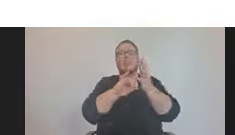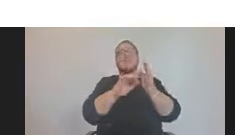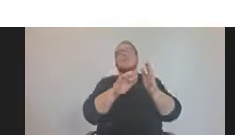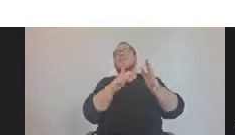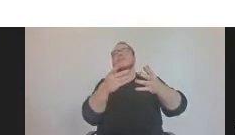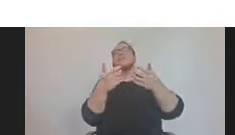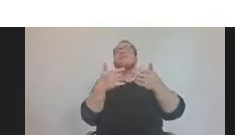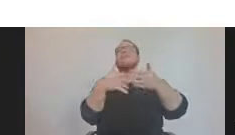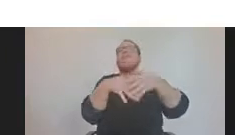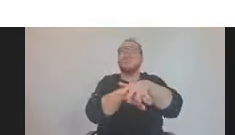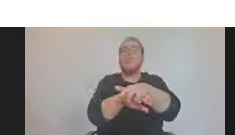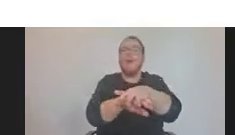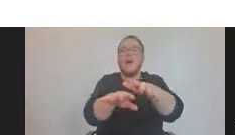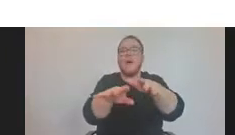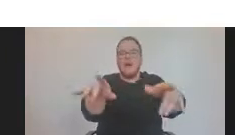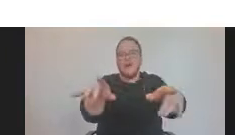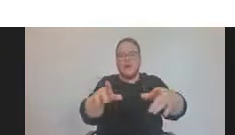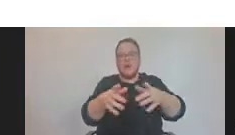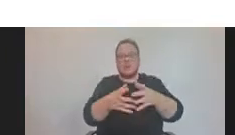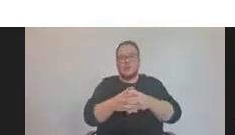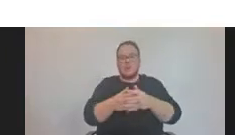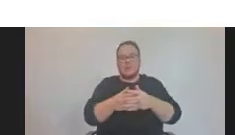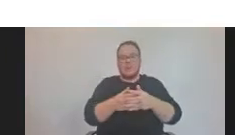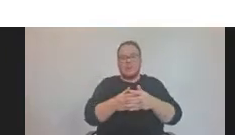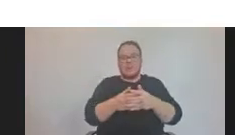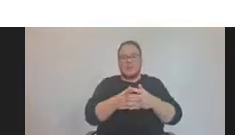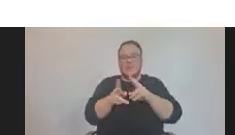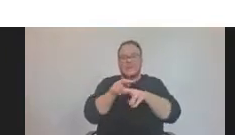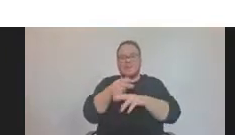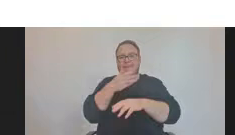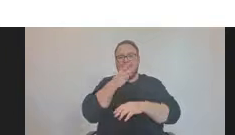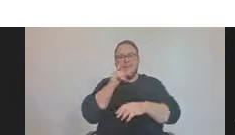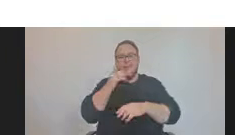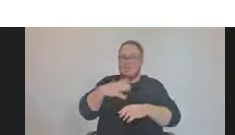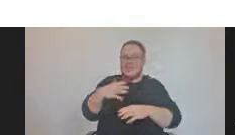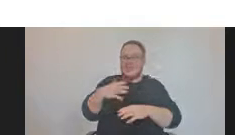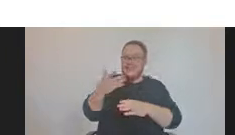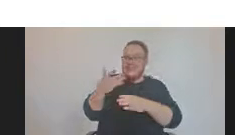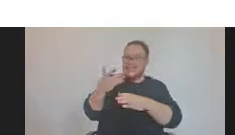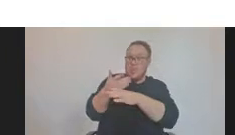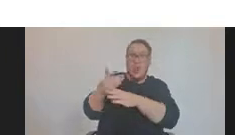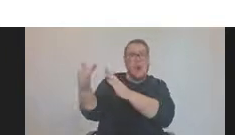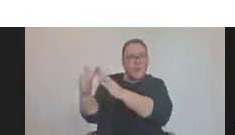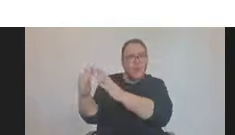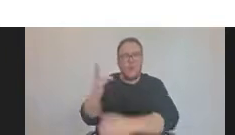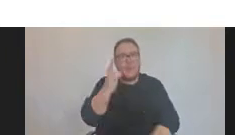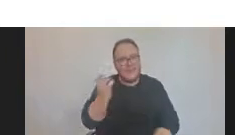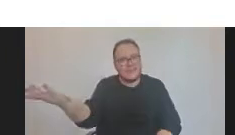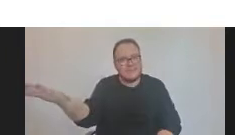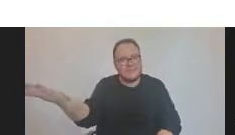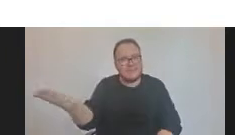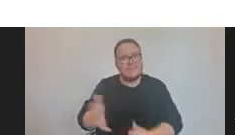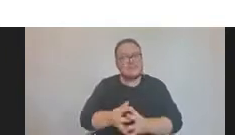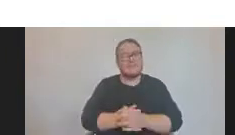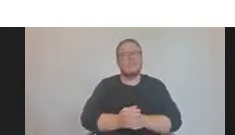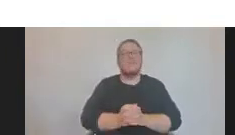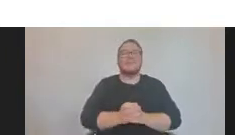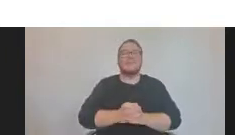do we ask people to come back to the office? Do they continue to work from home? Well, we've already done that. And we had those conversations with all of our staff last